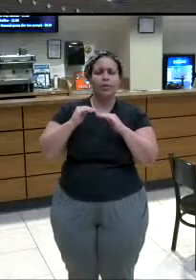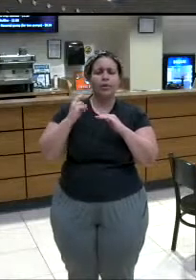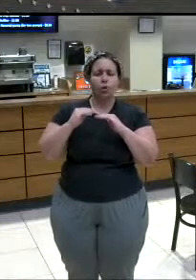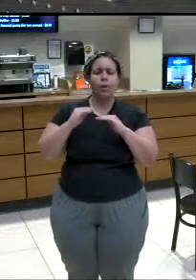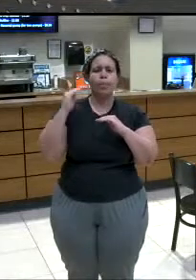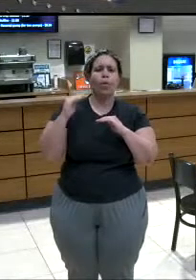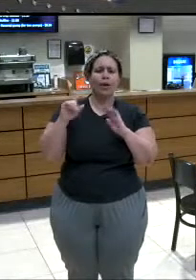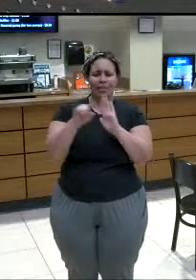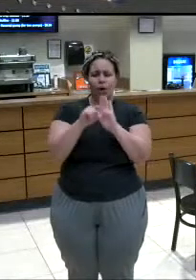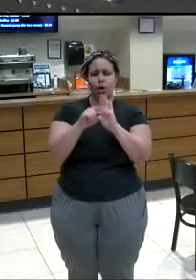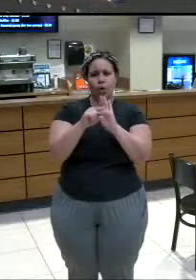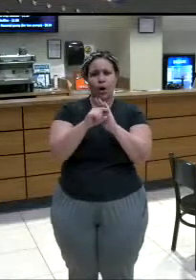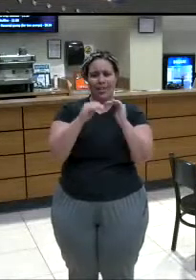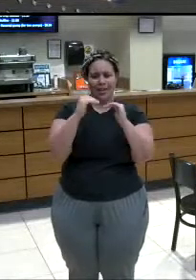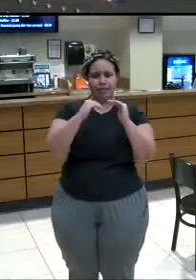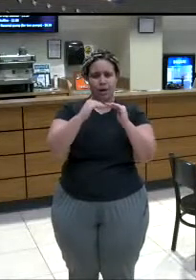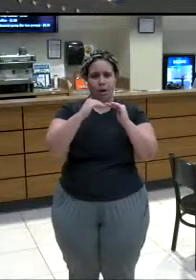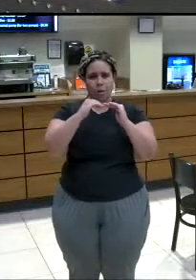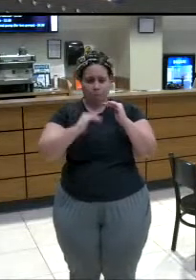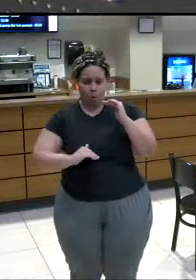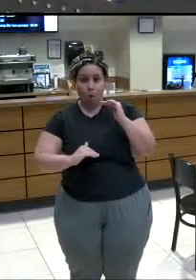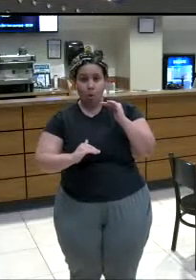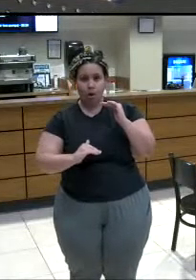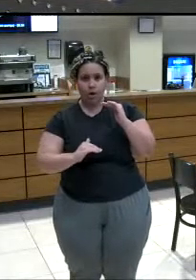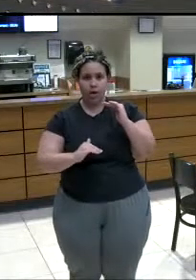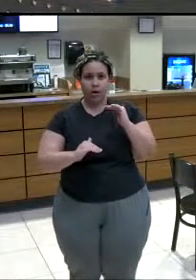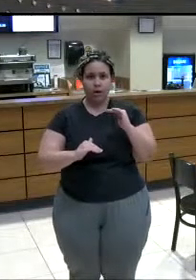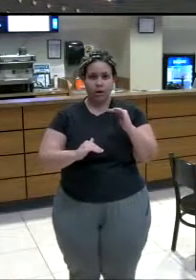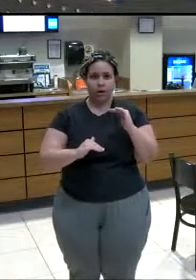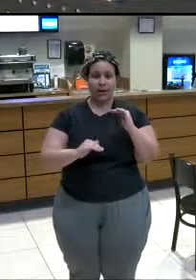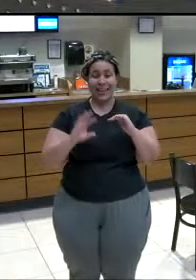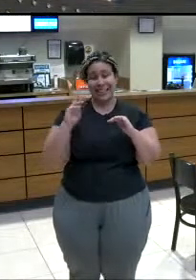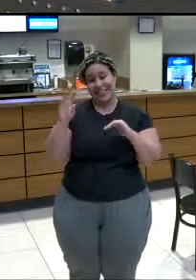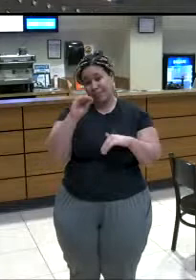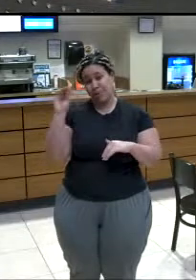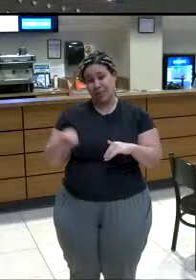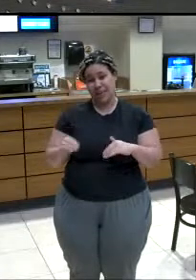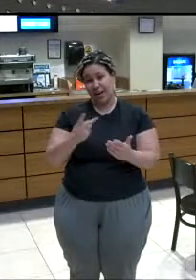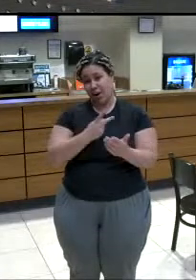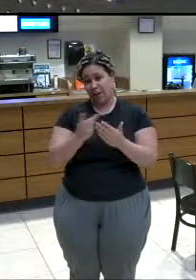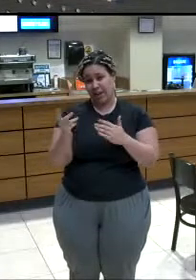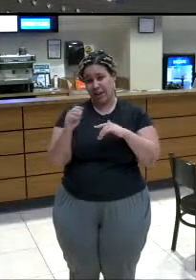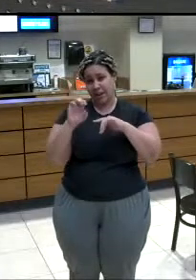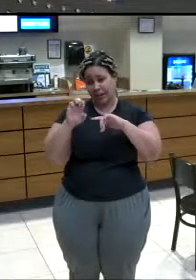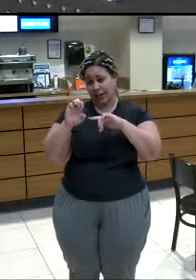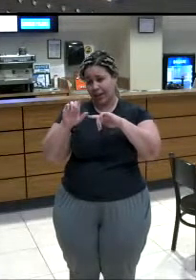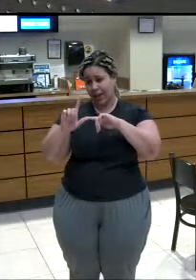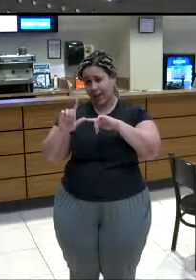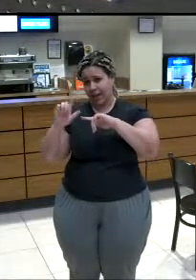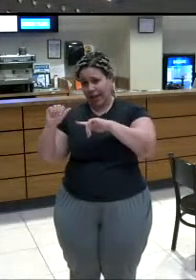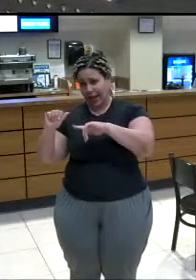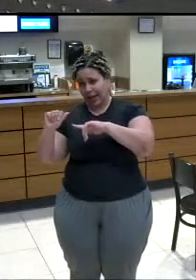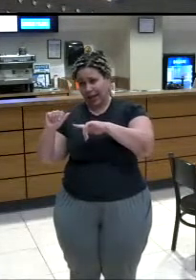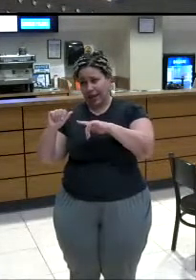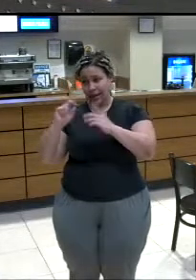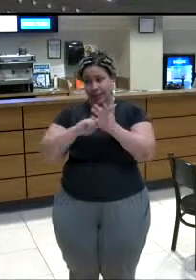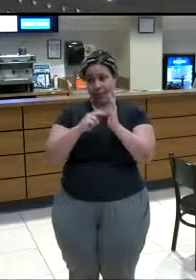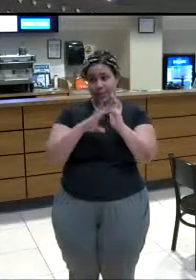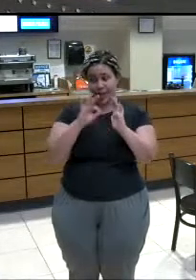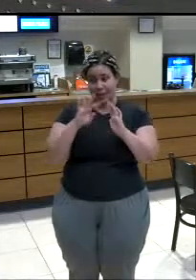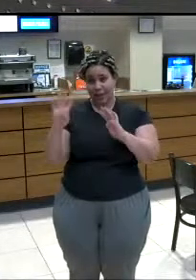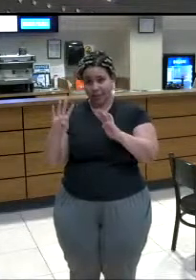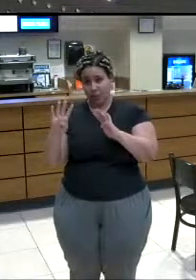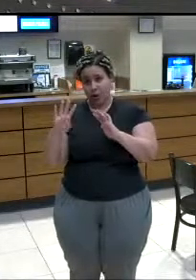same time, only 6% of those students are failing ELA, which means 94% of